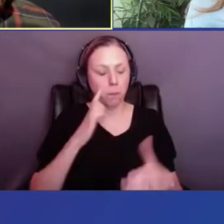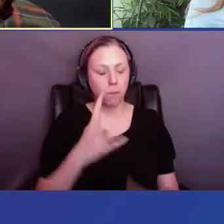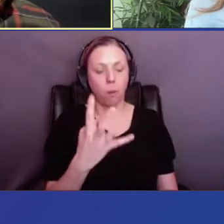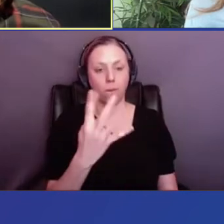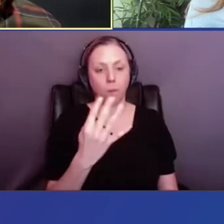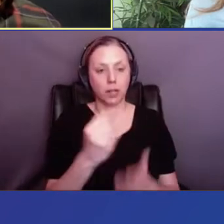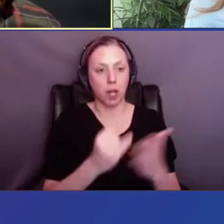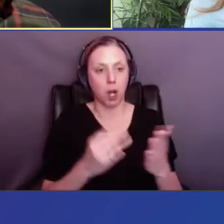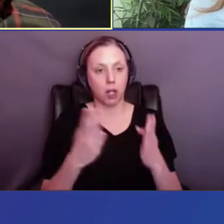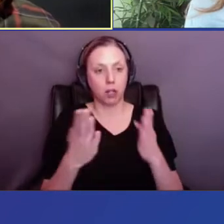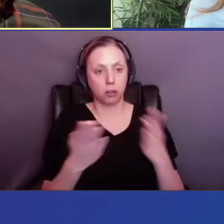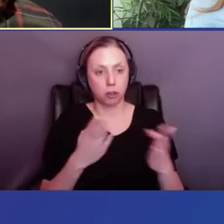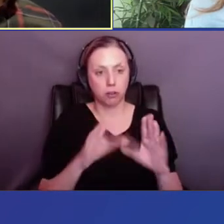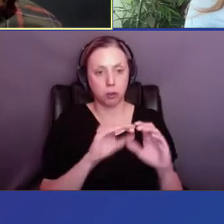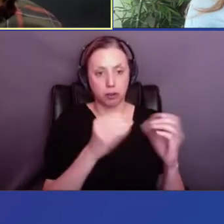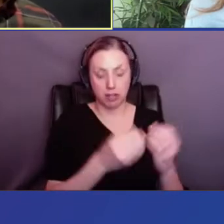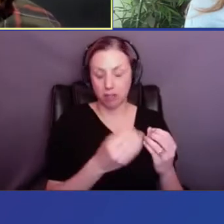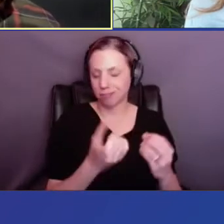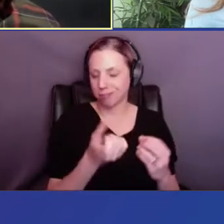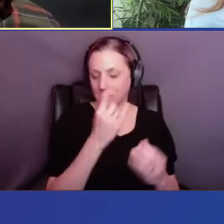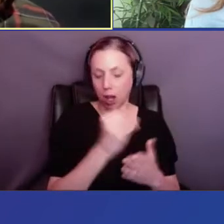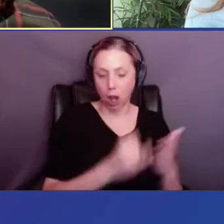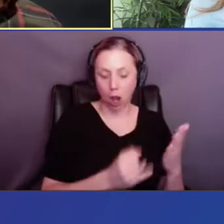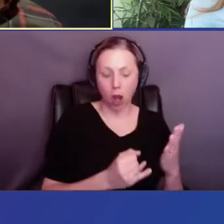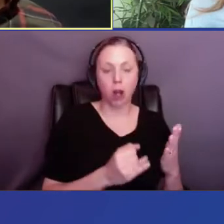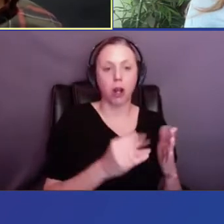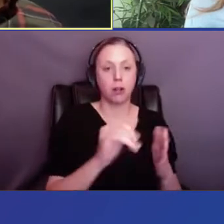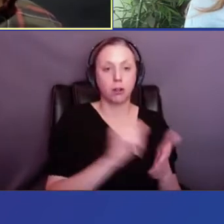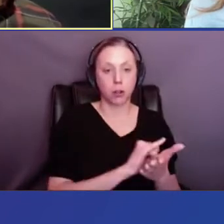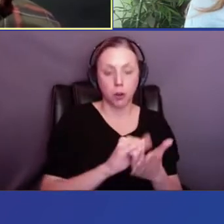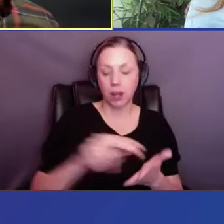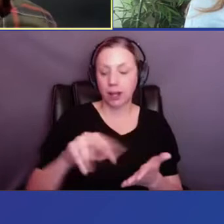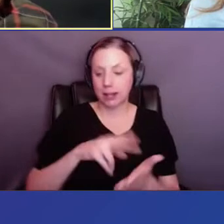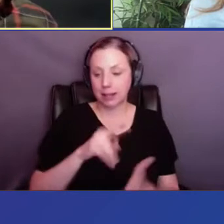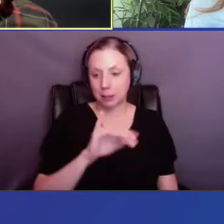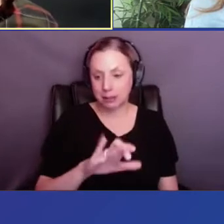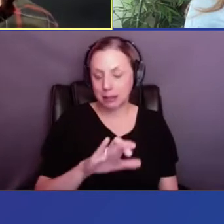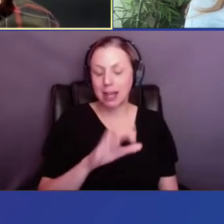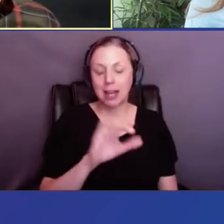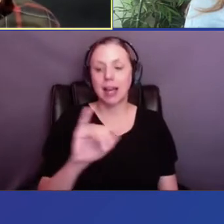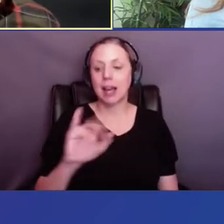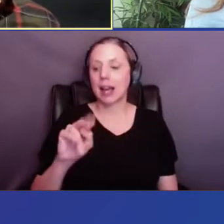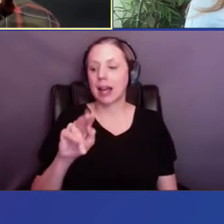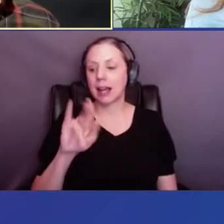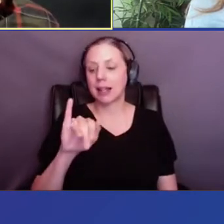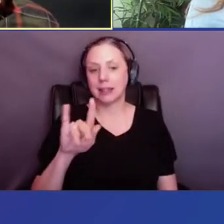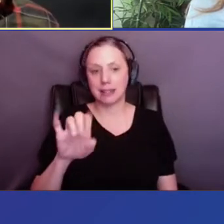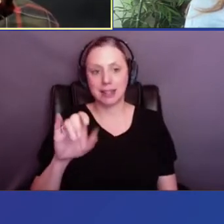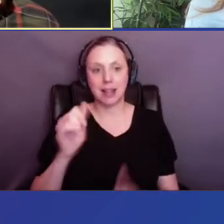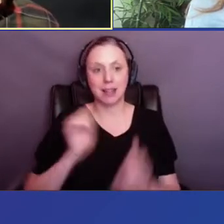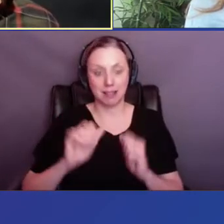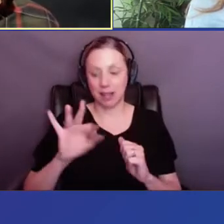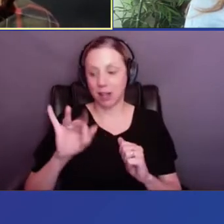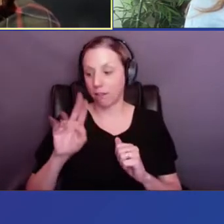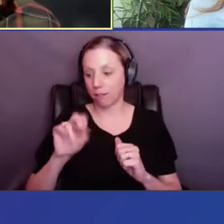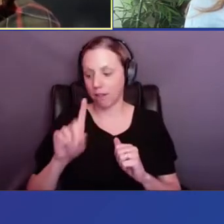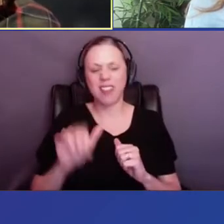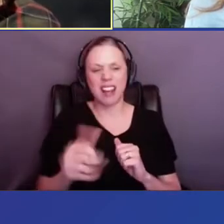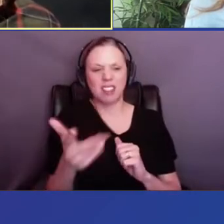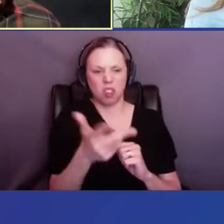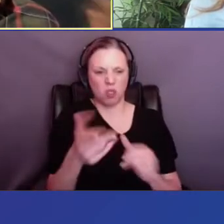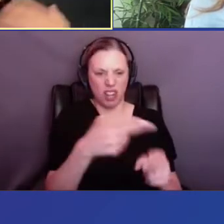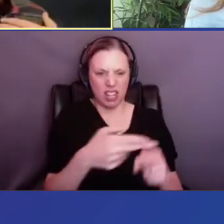service orgs, of which Art New York, Dance NYC, Indie Theater Fund are just 3. We do have artists